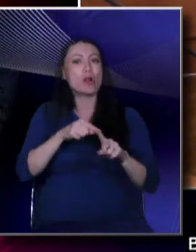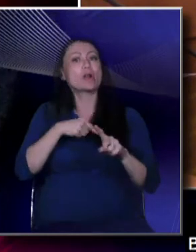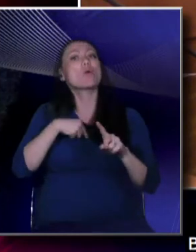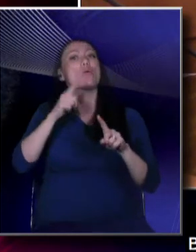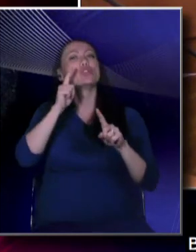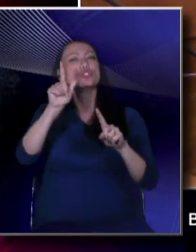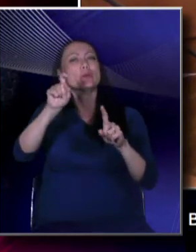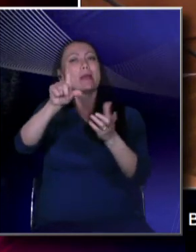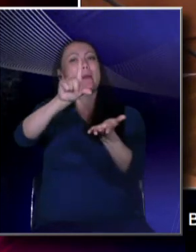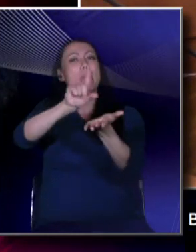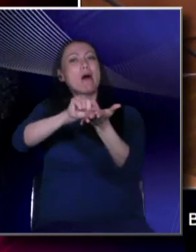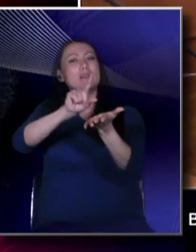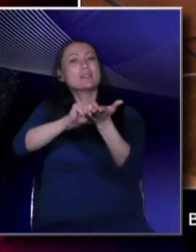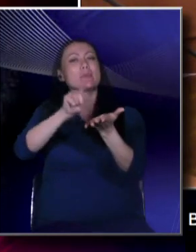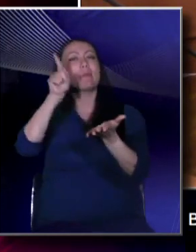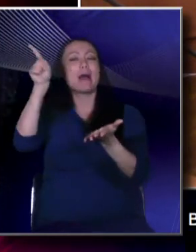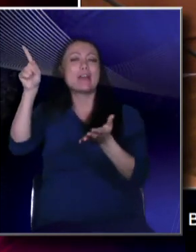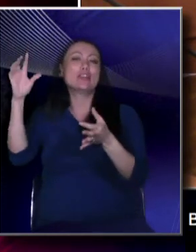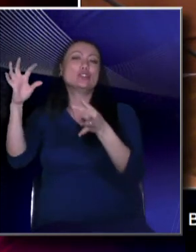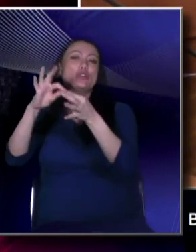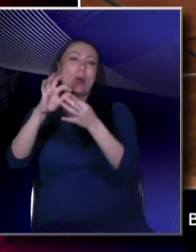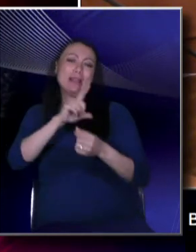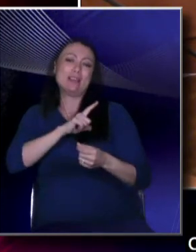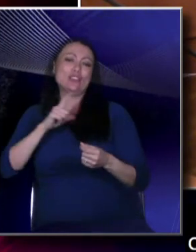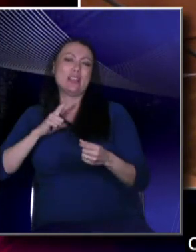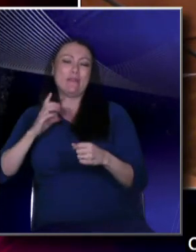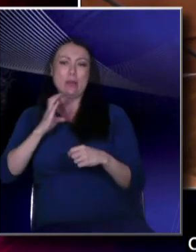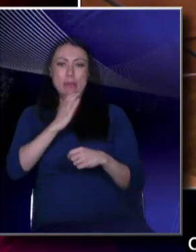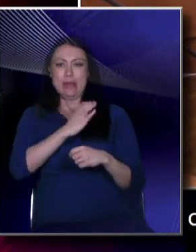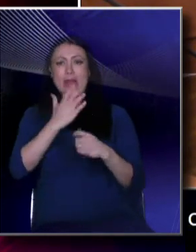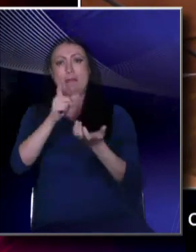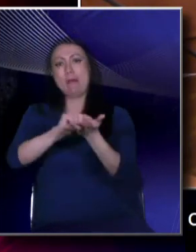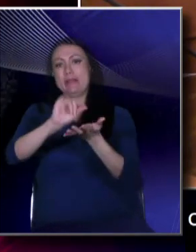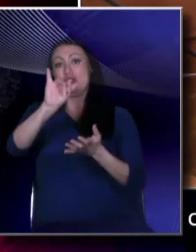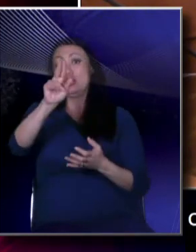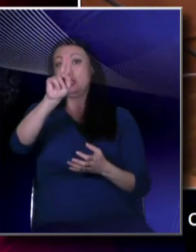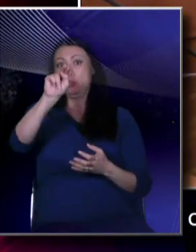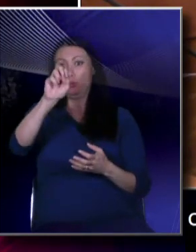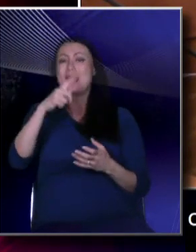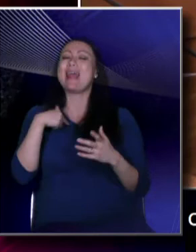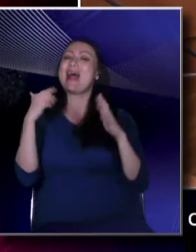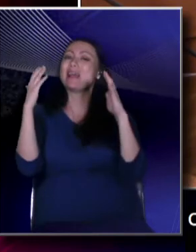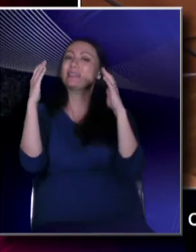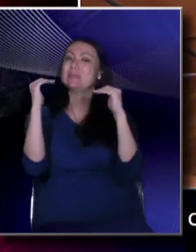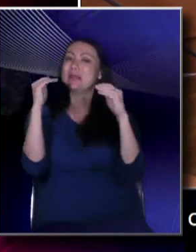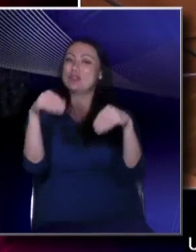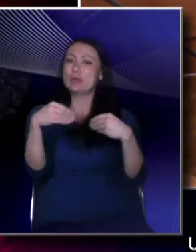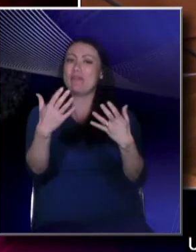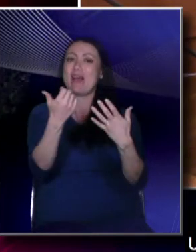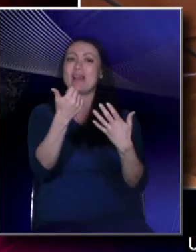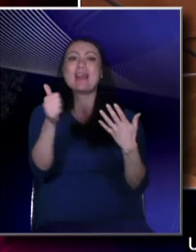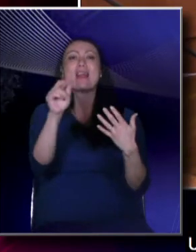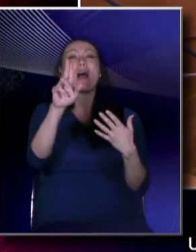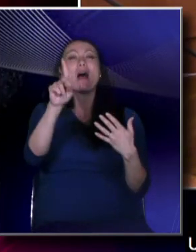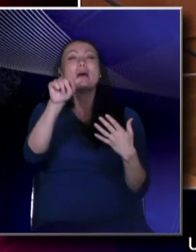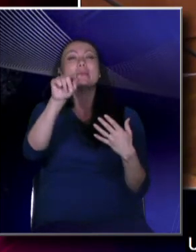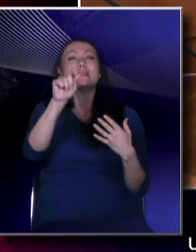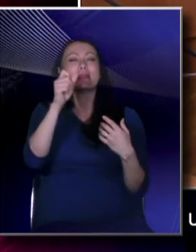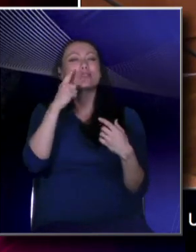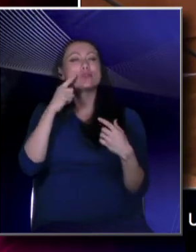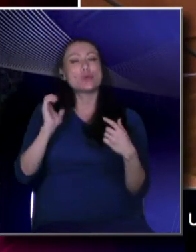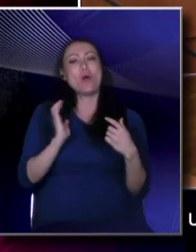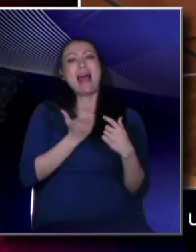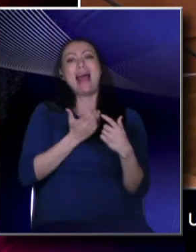by the Joint Legislative Budget Committee in June, and I expect to be able to provide any updates to our